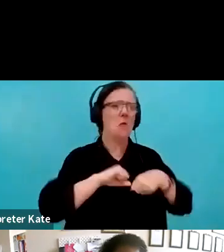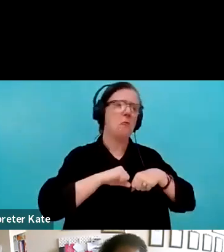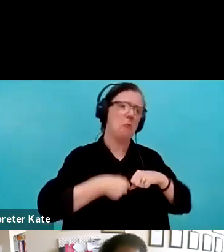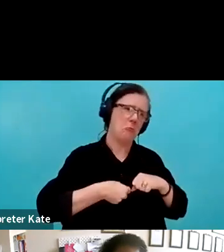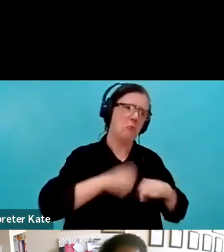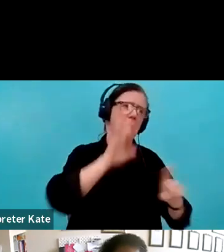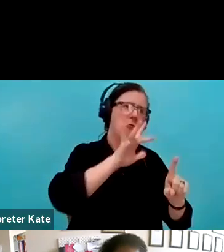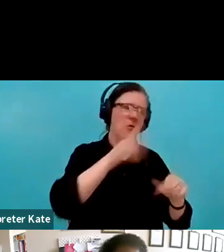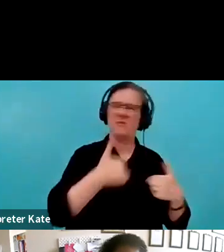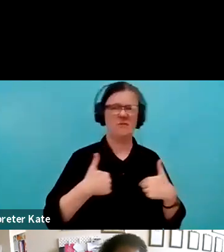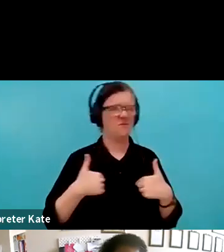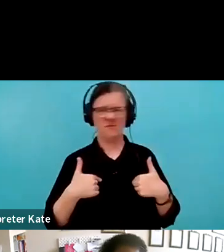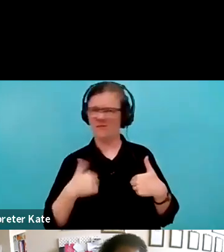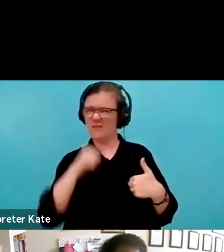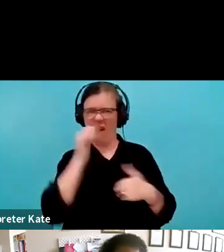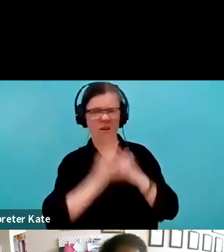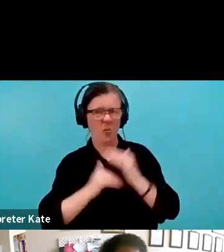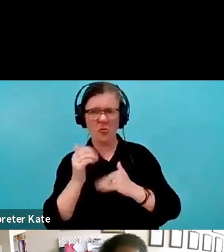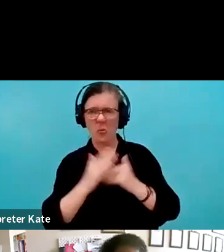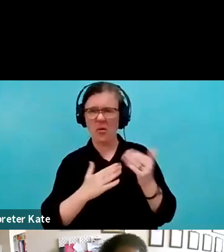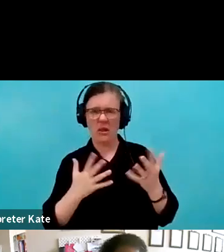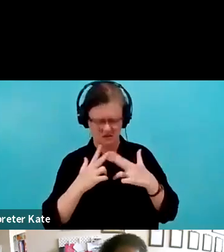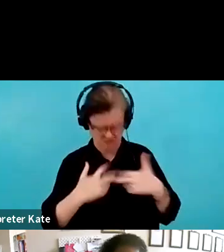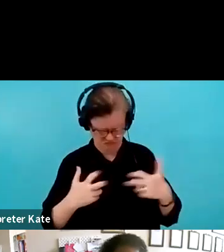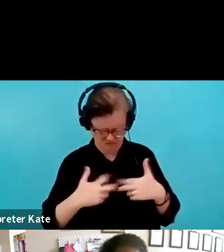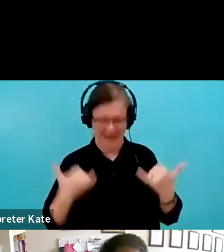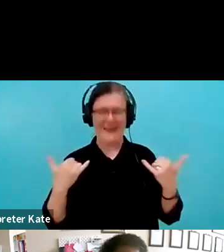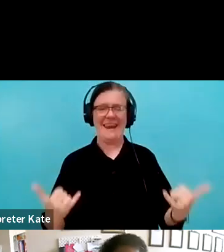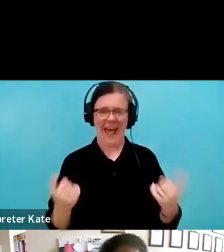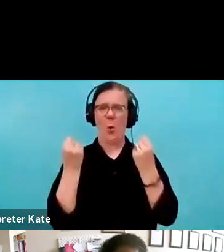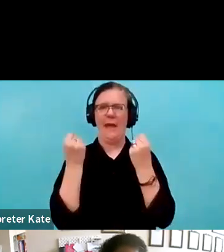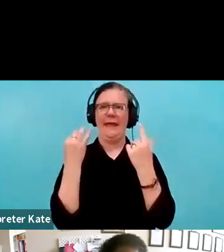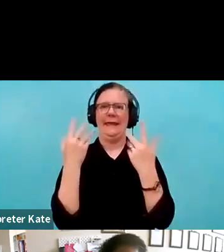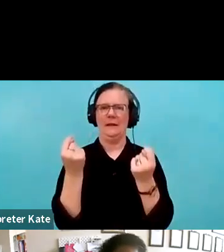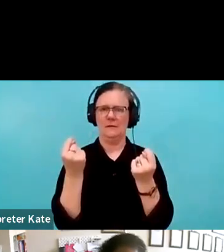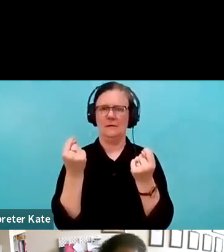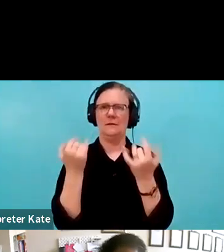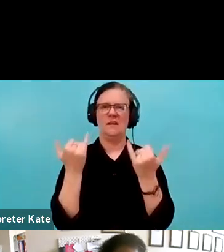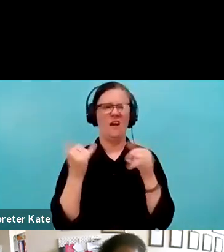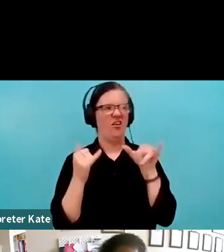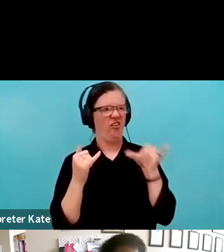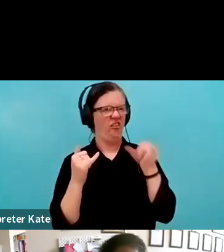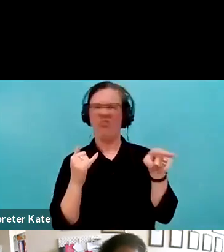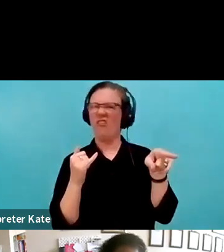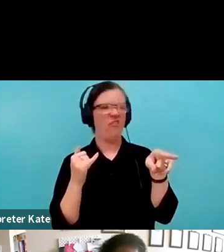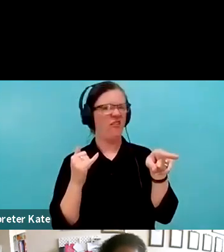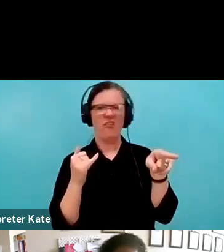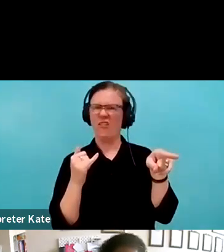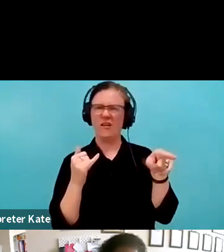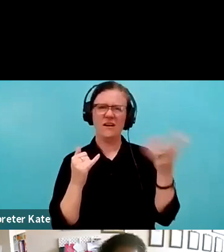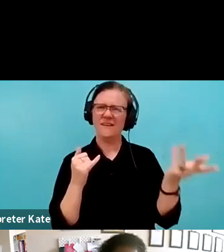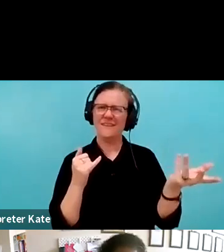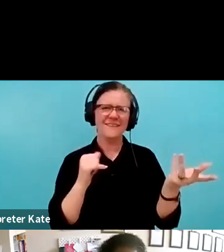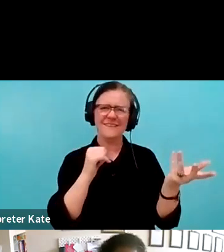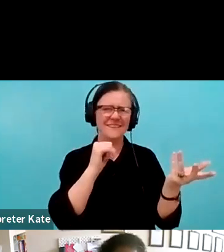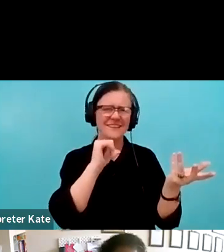so uncomfortable, and I didn't really know why until now that I can sort of put that language to it of, like, you